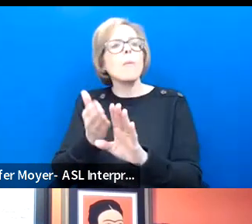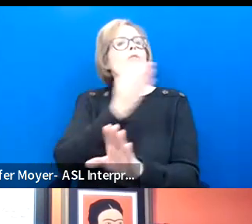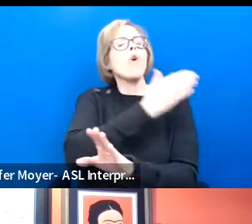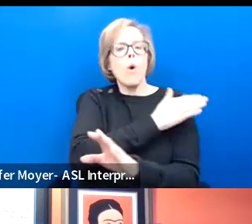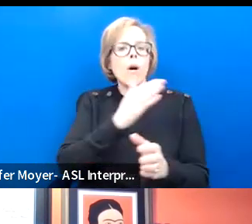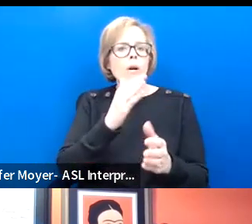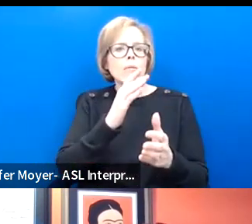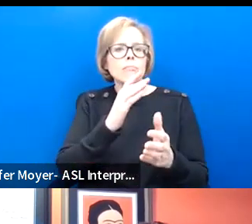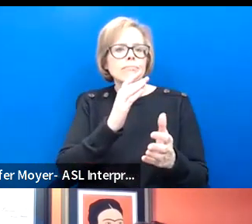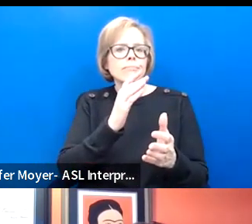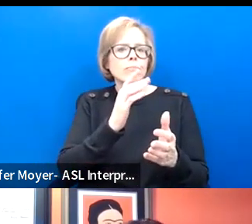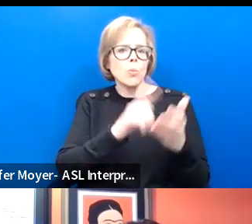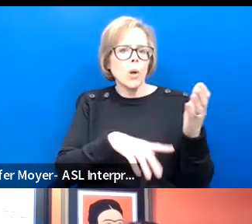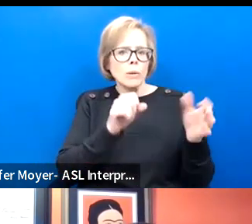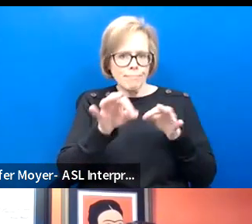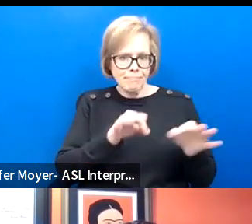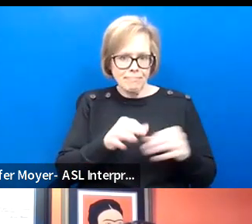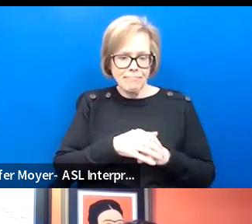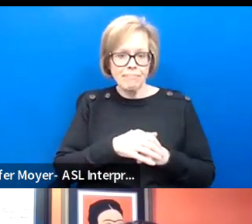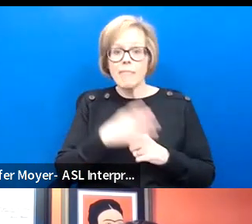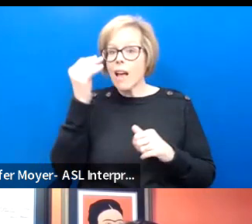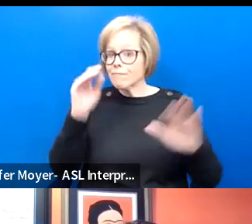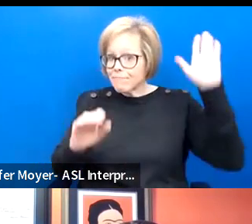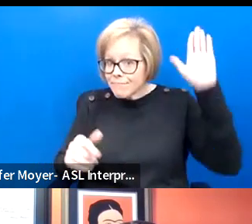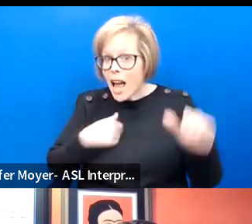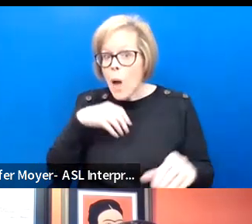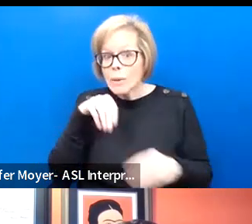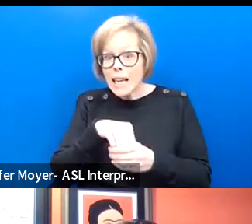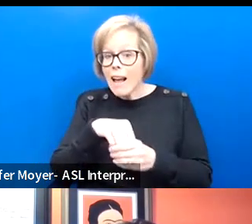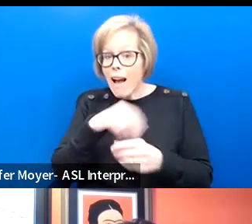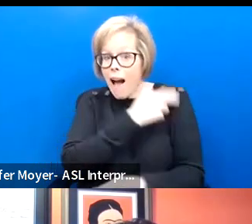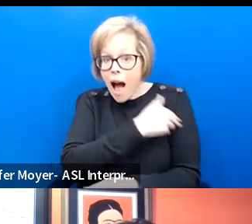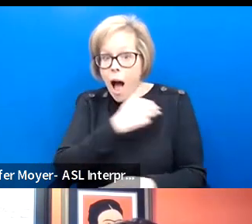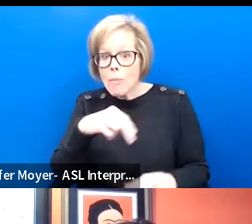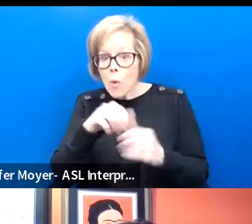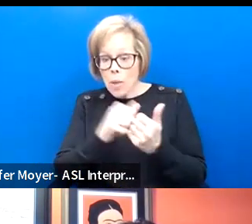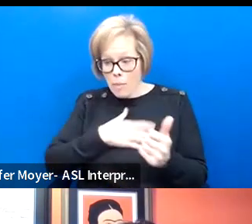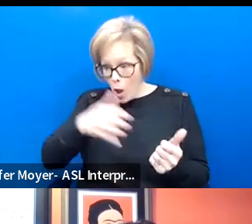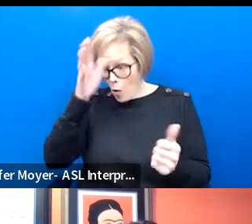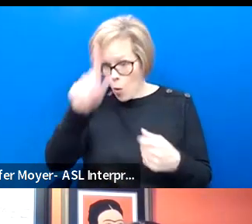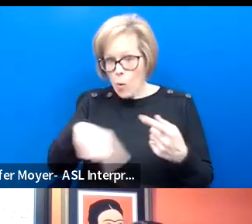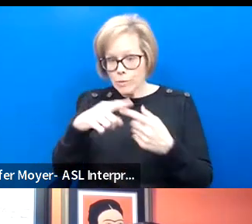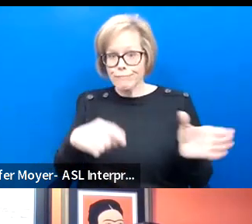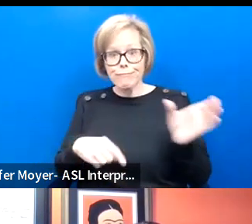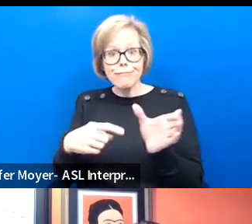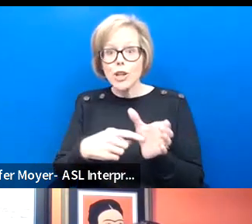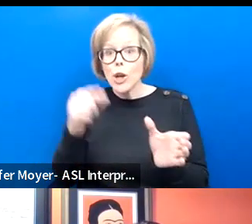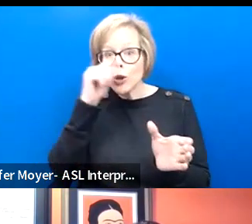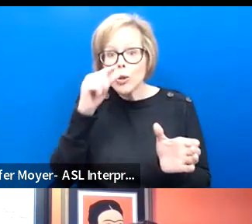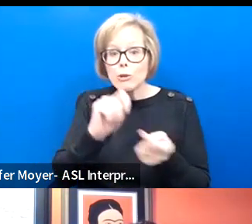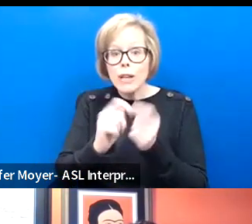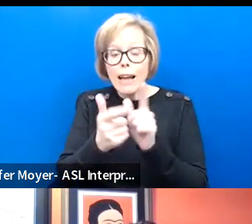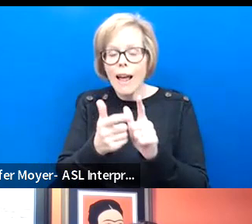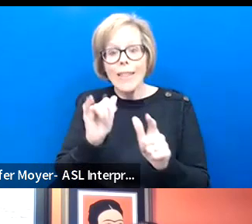have. And I was in the hospital with my grandfather when somebody used Google Translate. So that was fun,